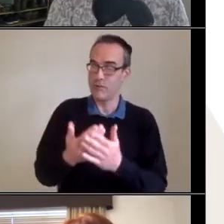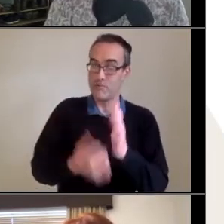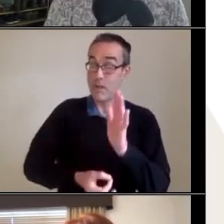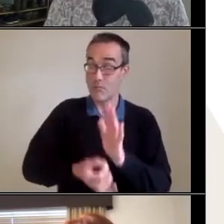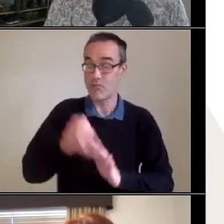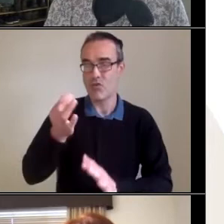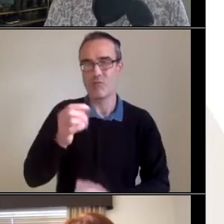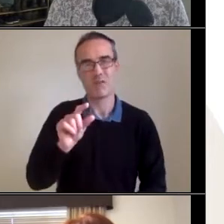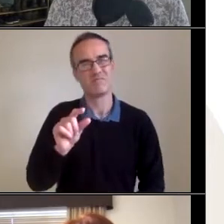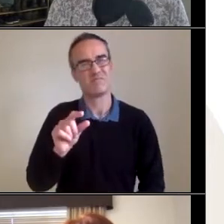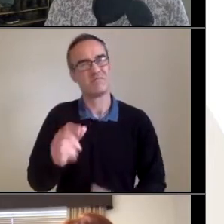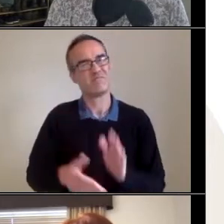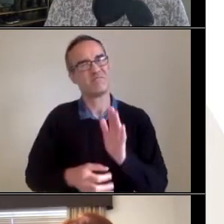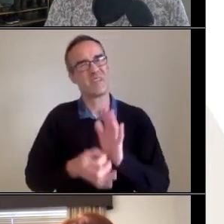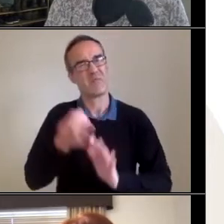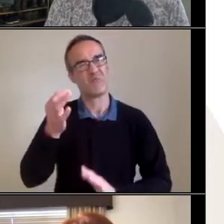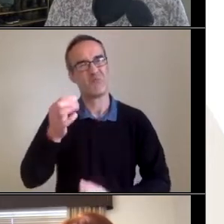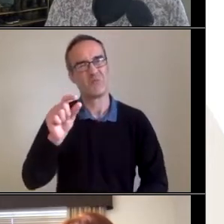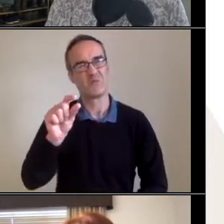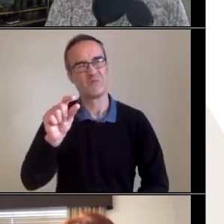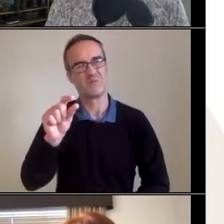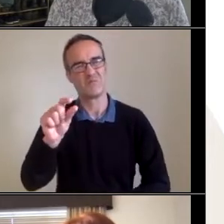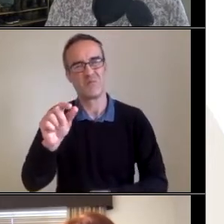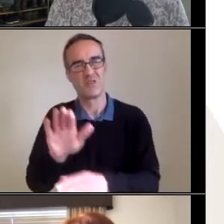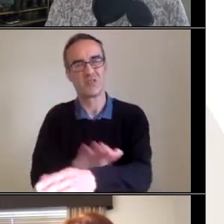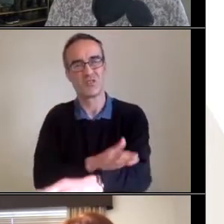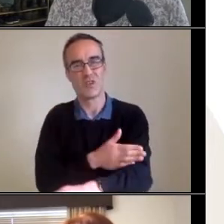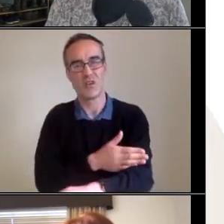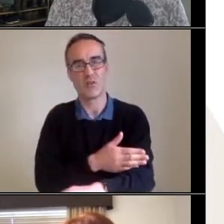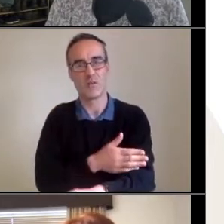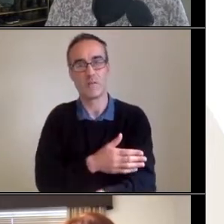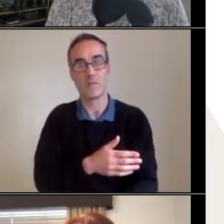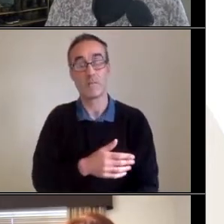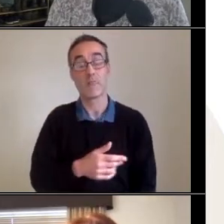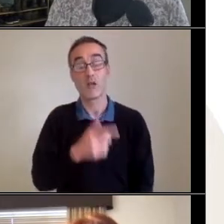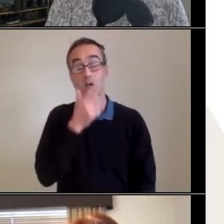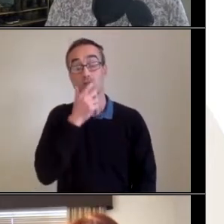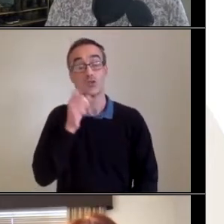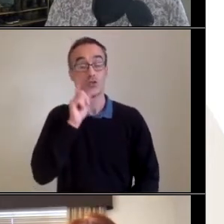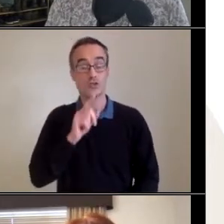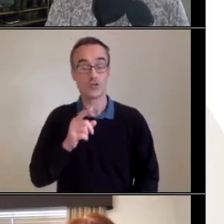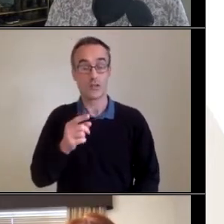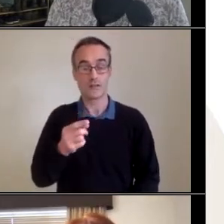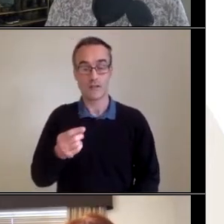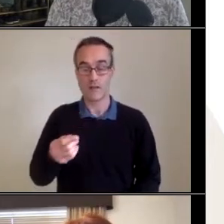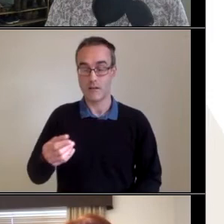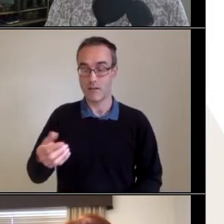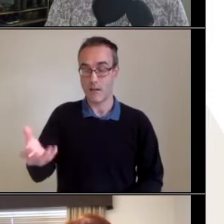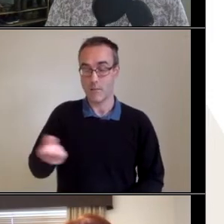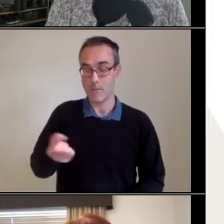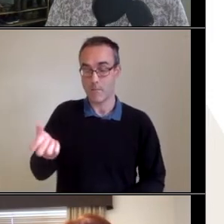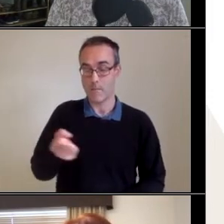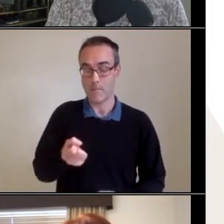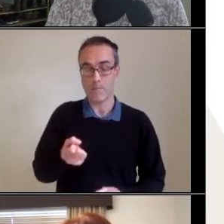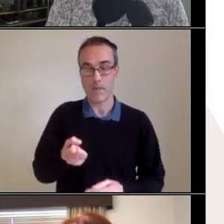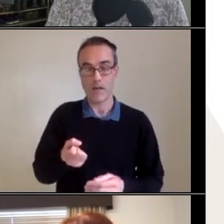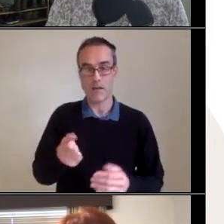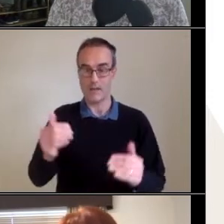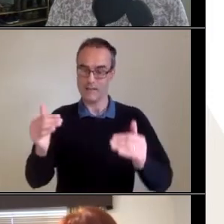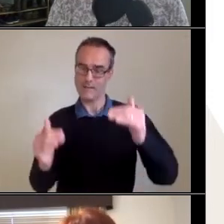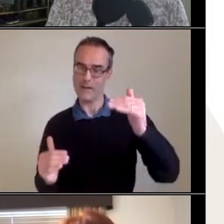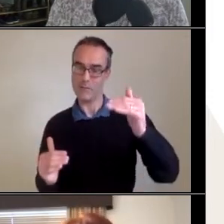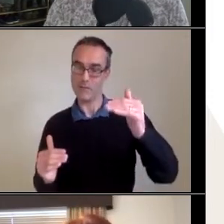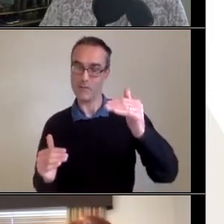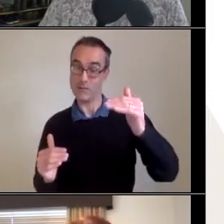to close the global gender pay gap at current pace would take 175 years. That's too slow, right?